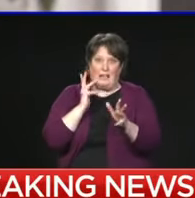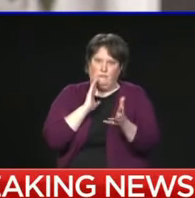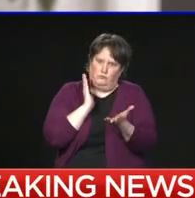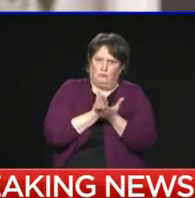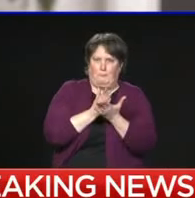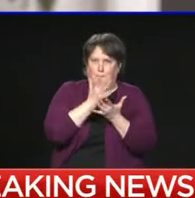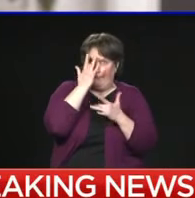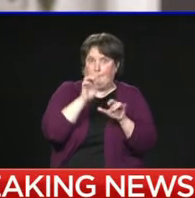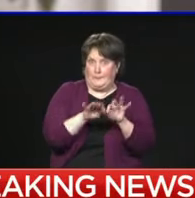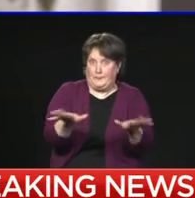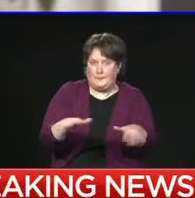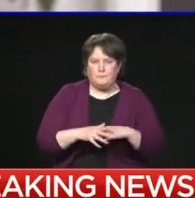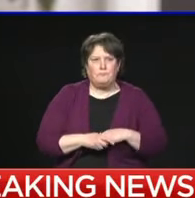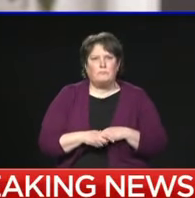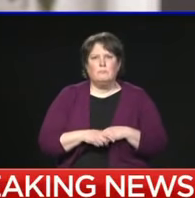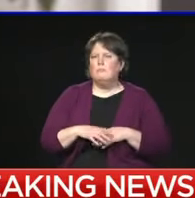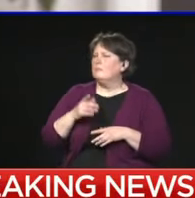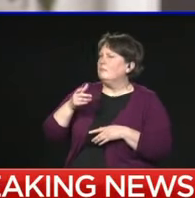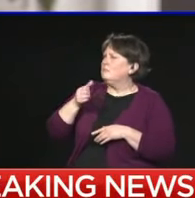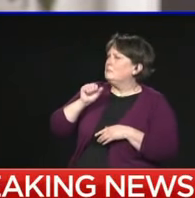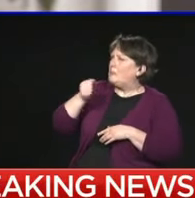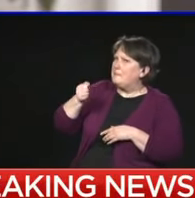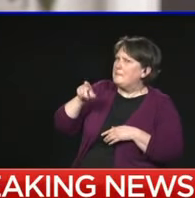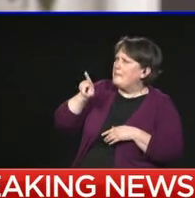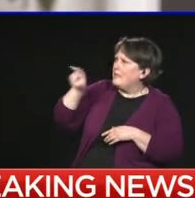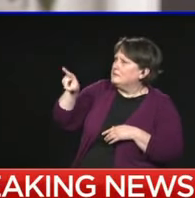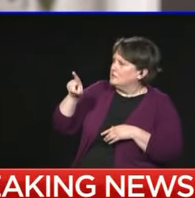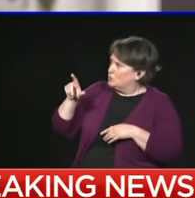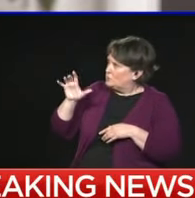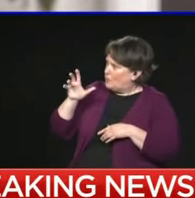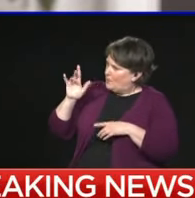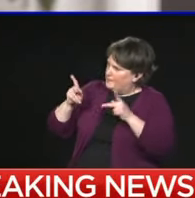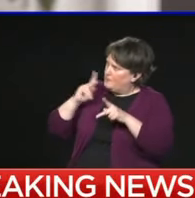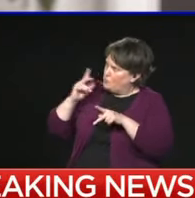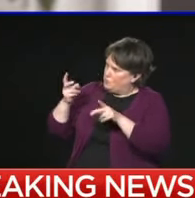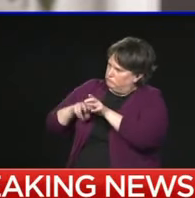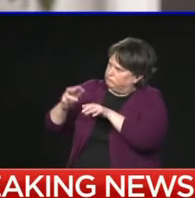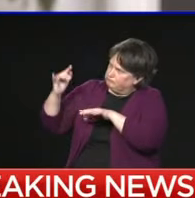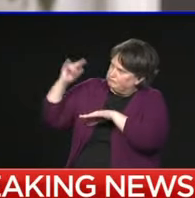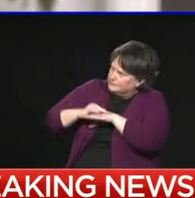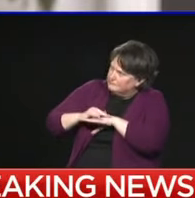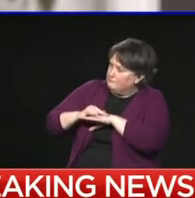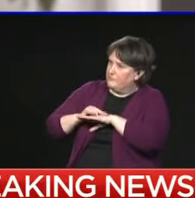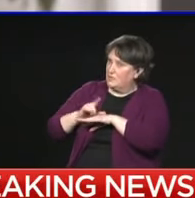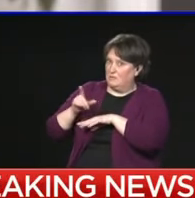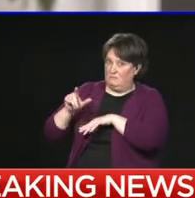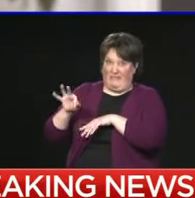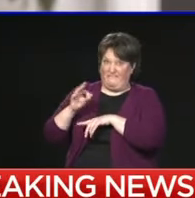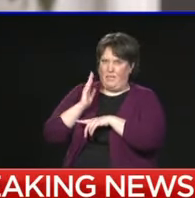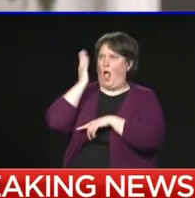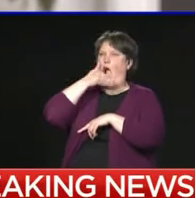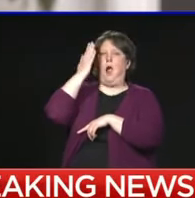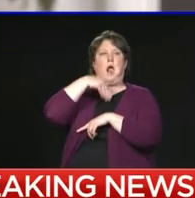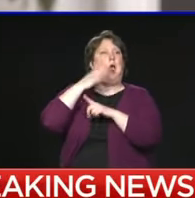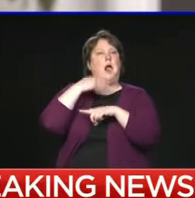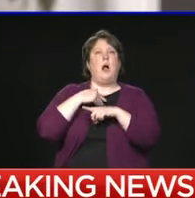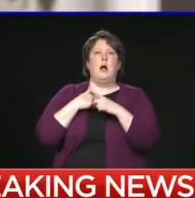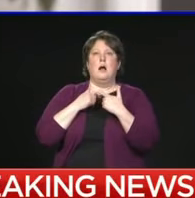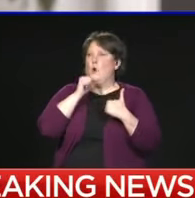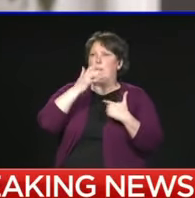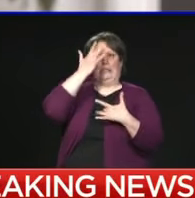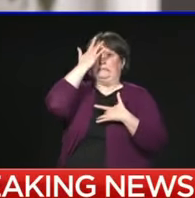this virus. But Prime Minister, should there be testing, and should passengers who are returning to Canada, should there be consequences for those who mask their symptoms? And